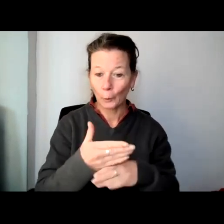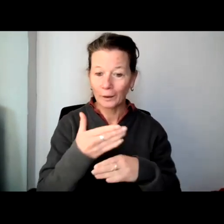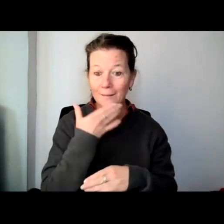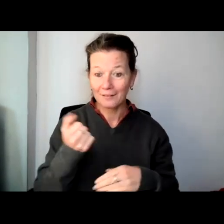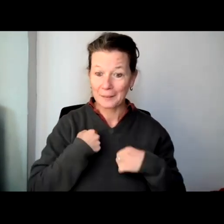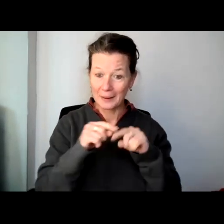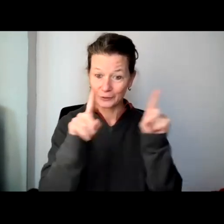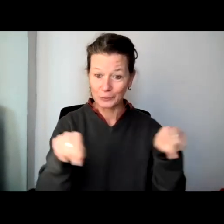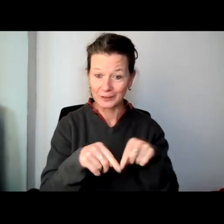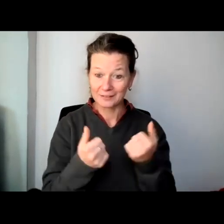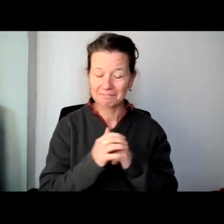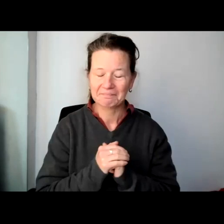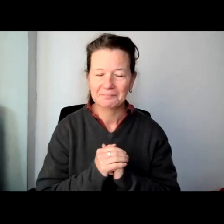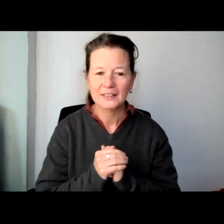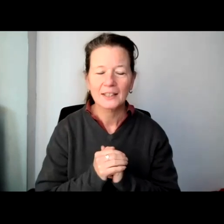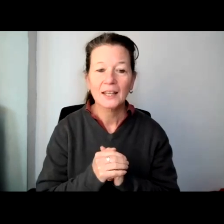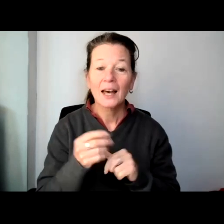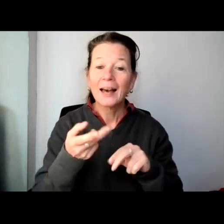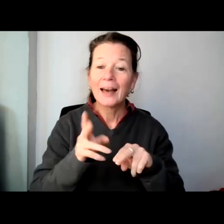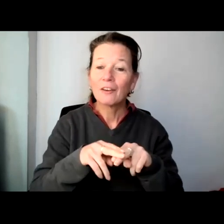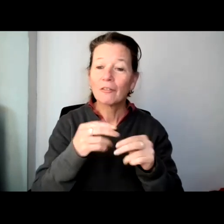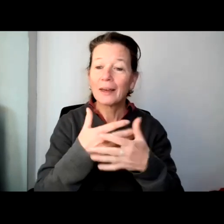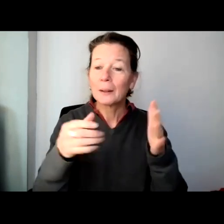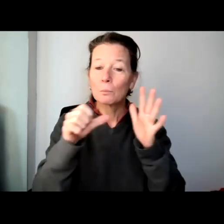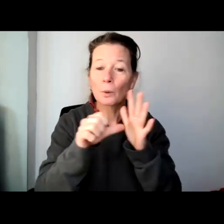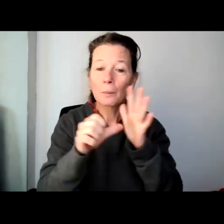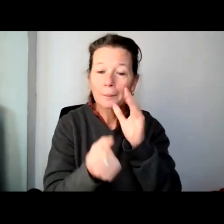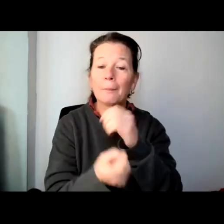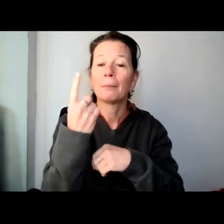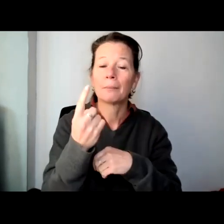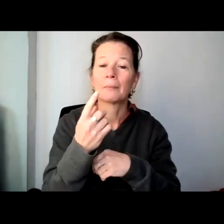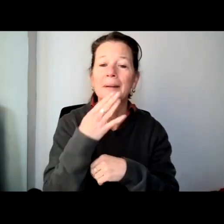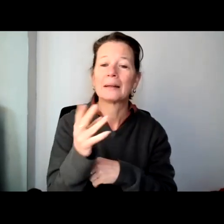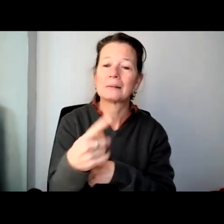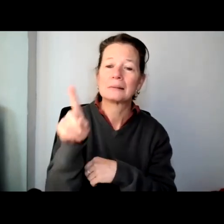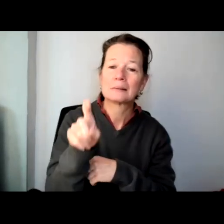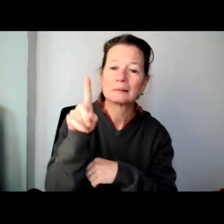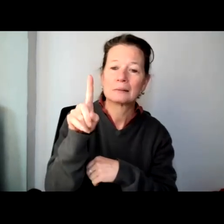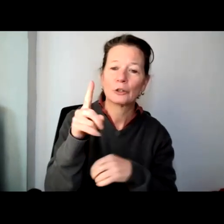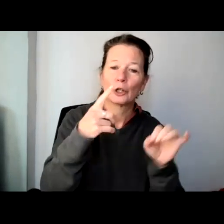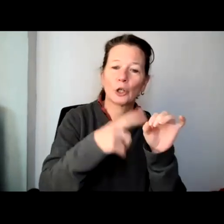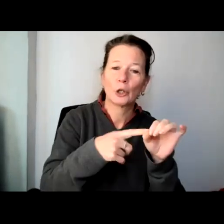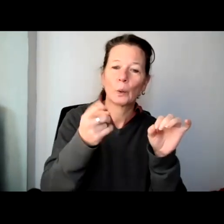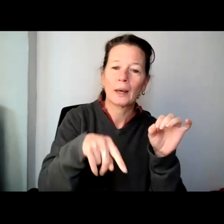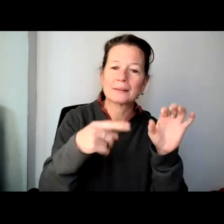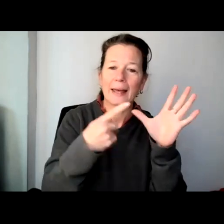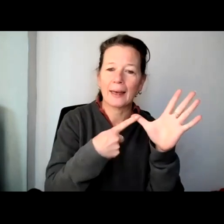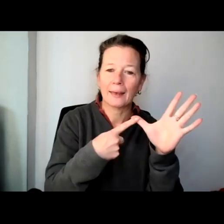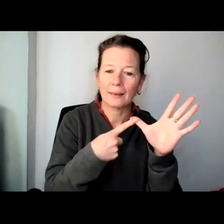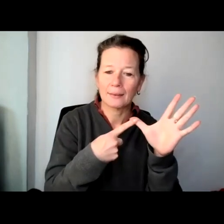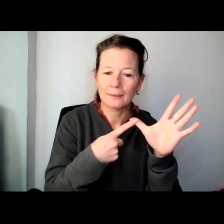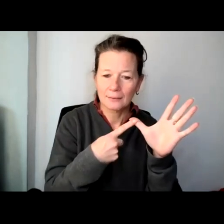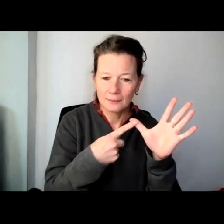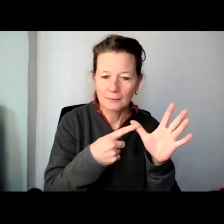screen. If there's any problems, please click on the Q&A and